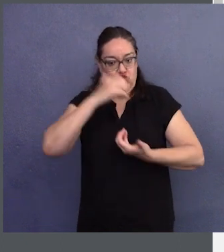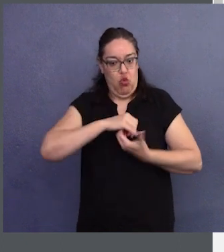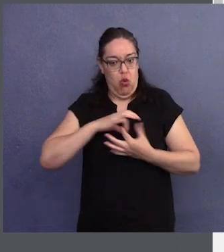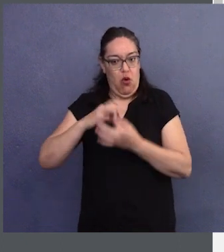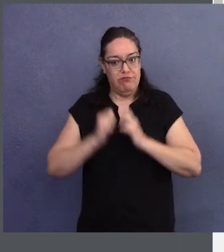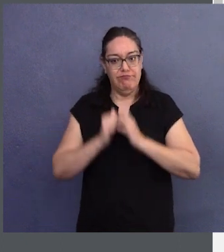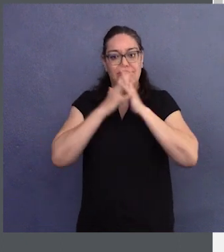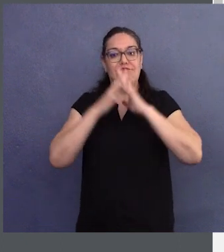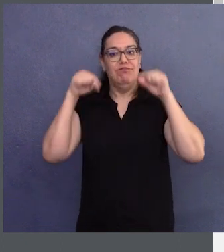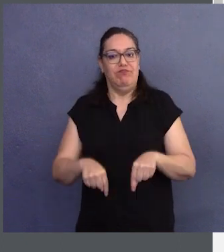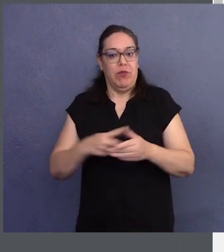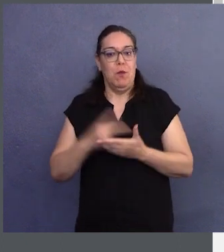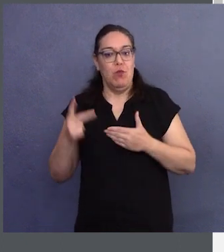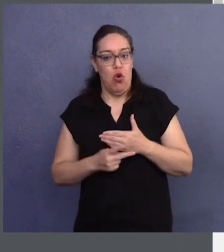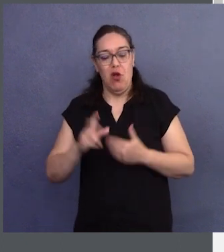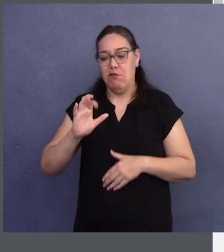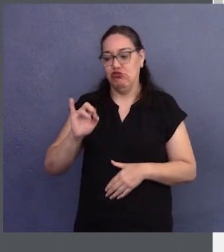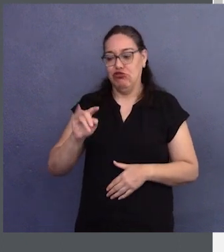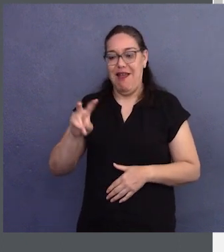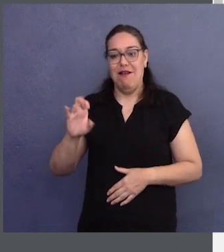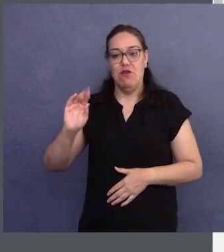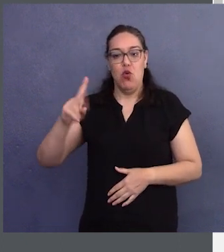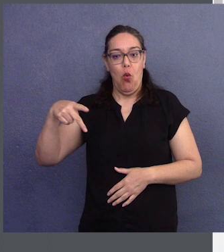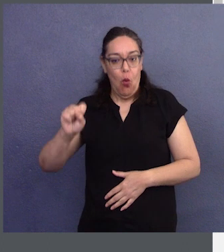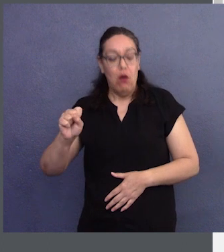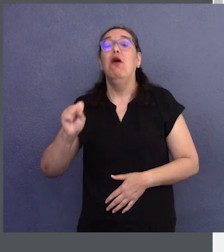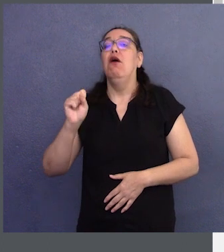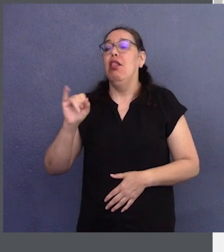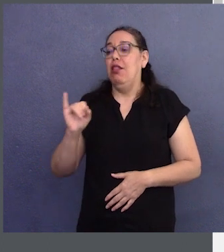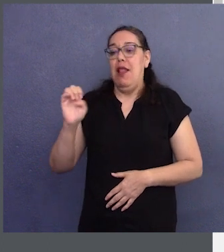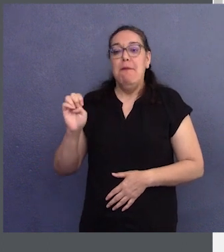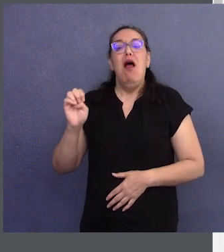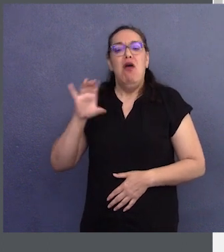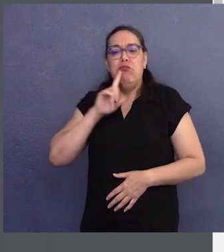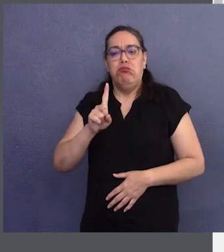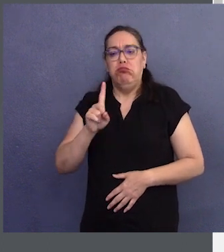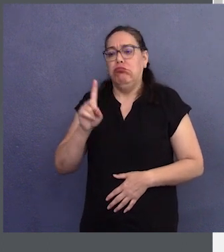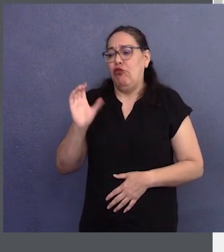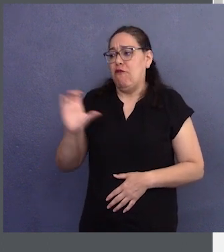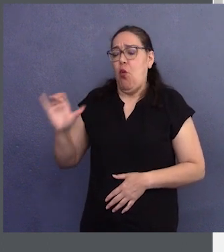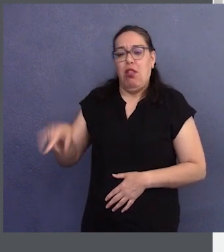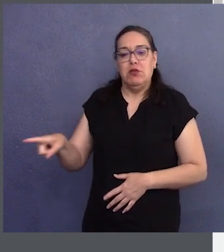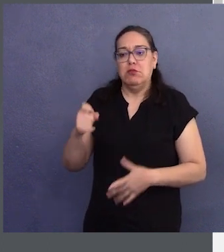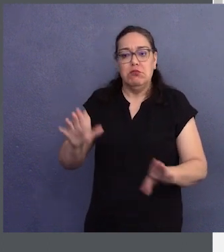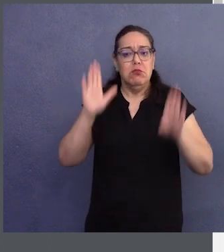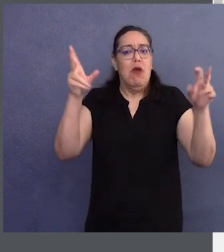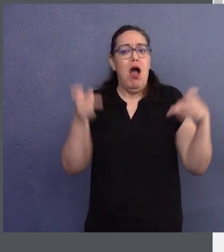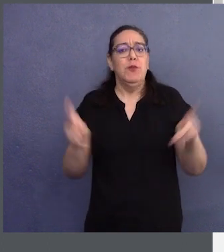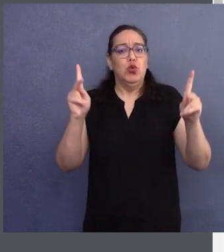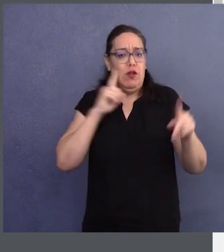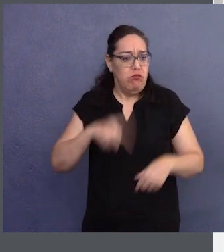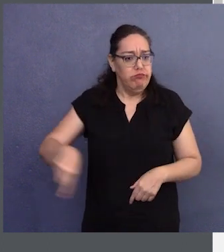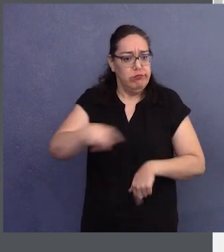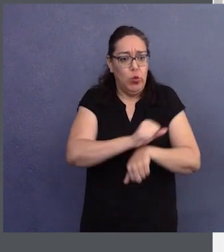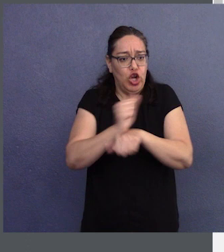this program. So it's a wonderful opportunity for all of us to work together. We have not worked, all